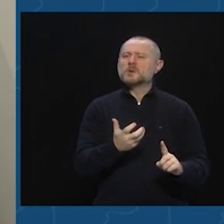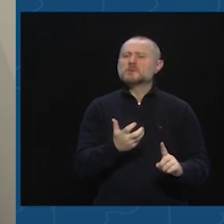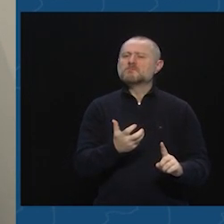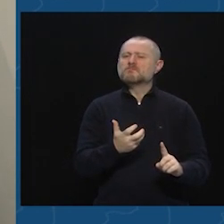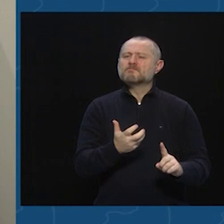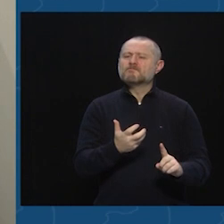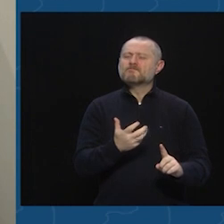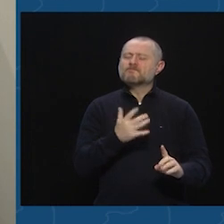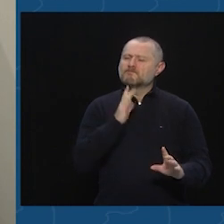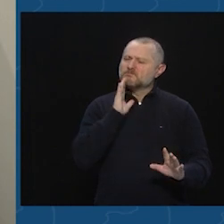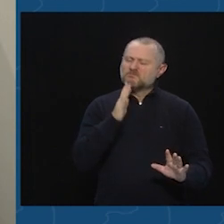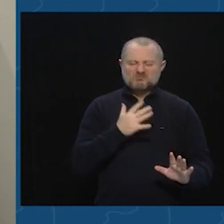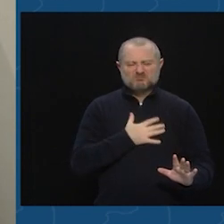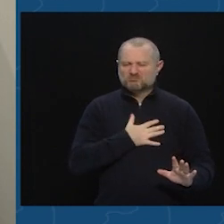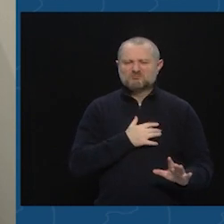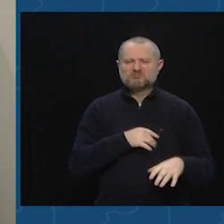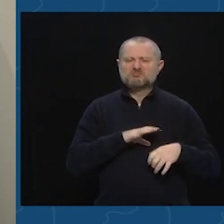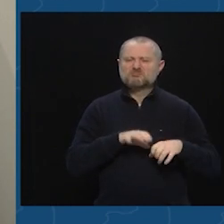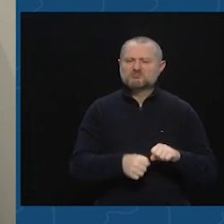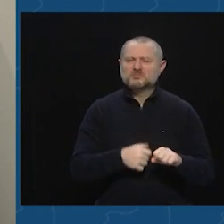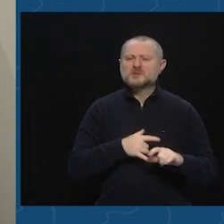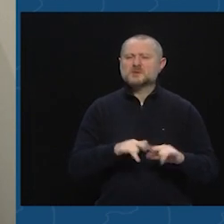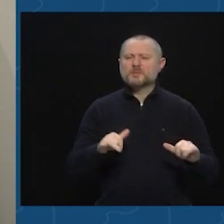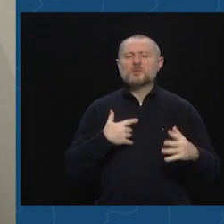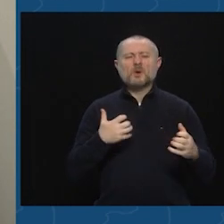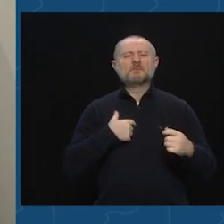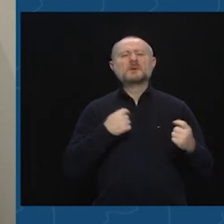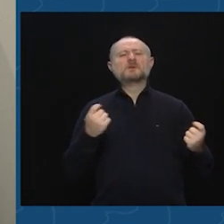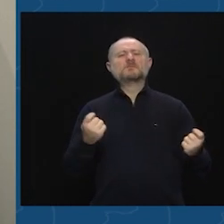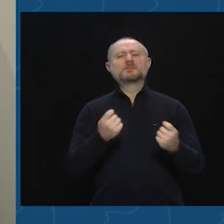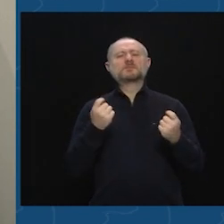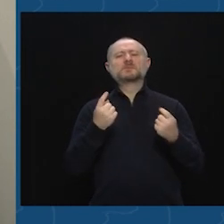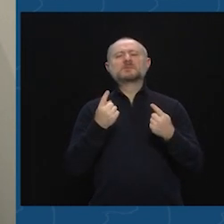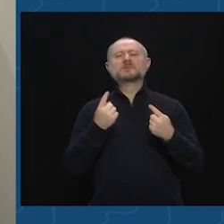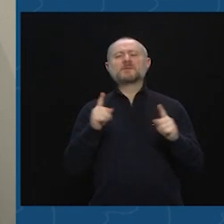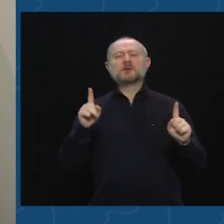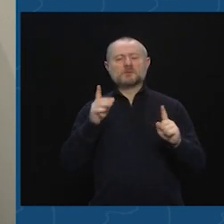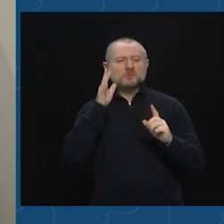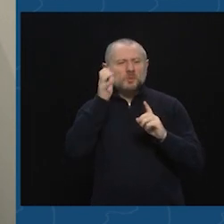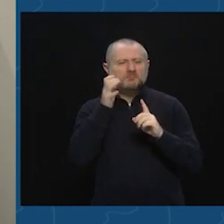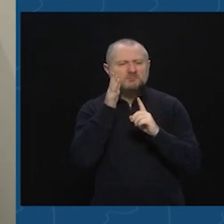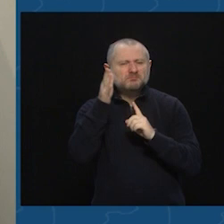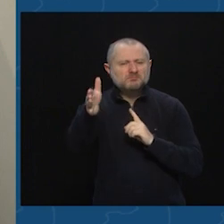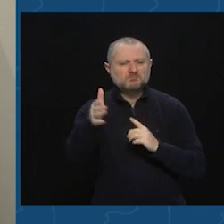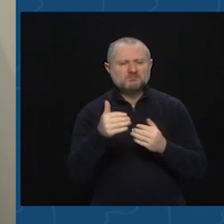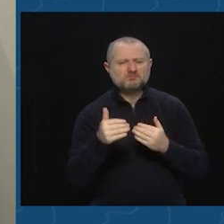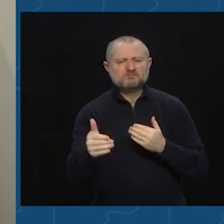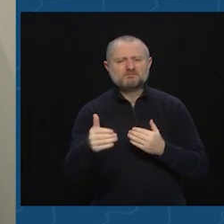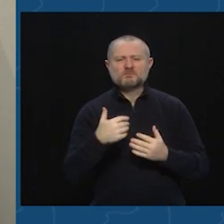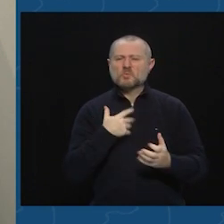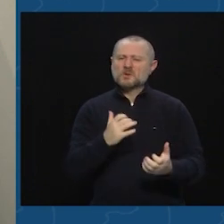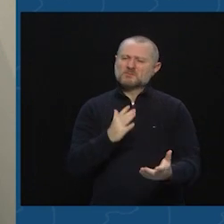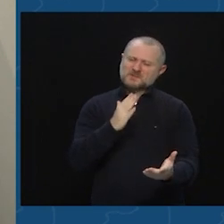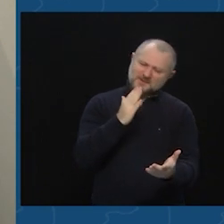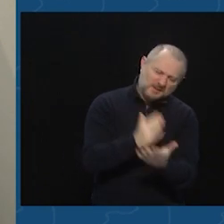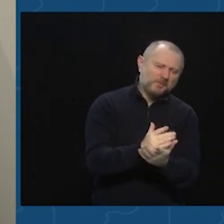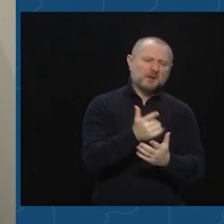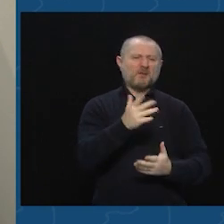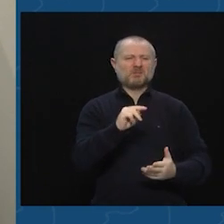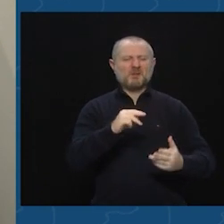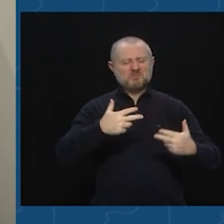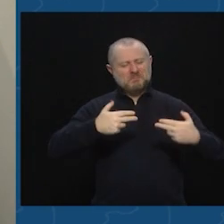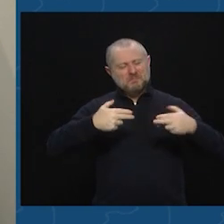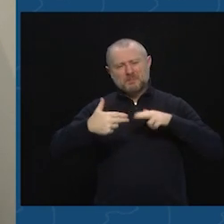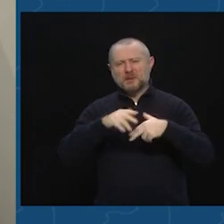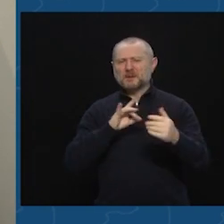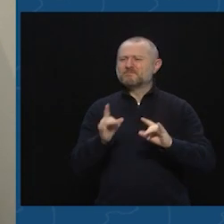on fighting gun violence. And this happens with incredible partners. We'll be talking about what's going on in the next room before I head in there and